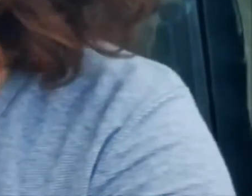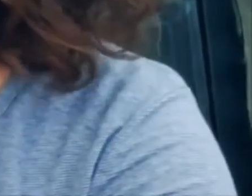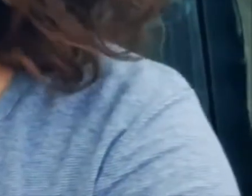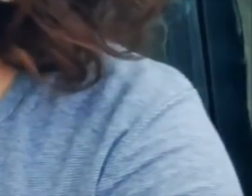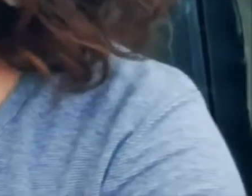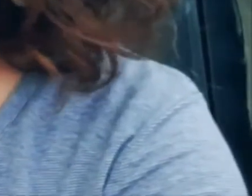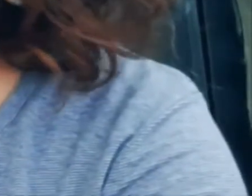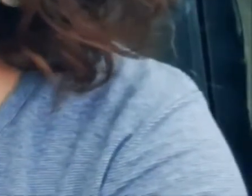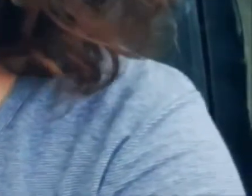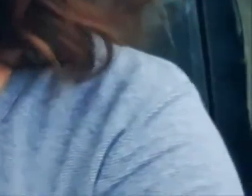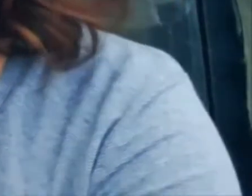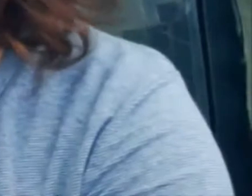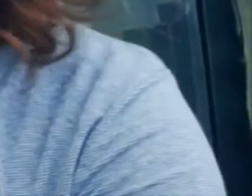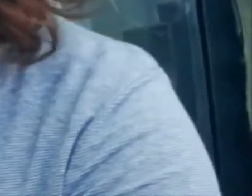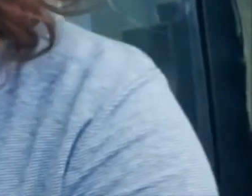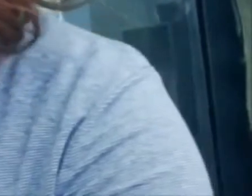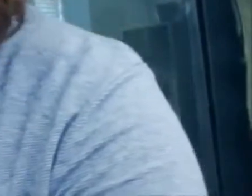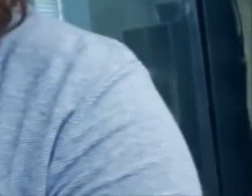go.